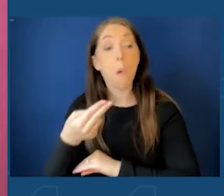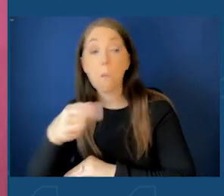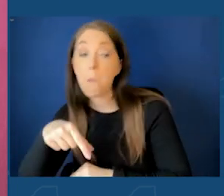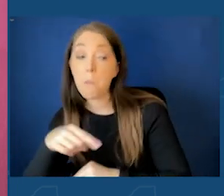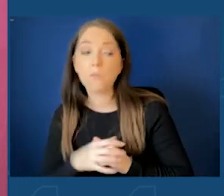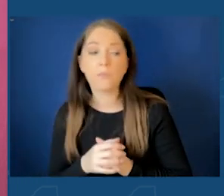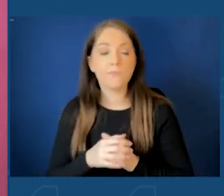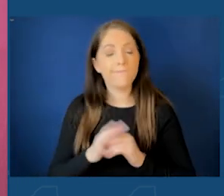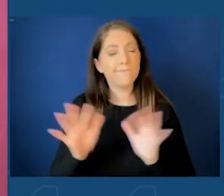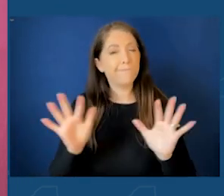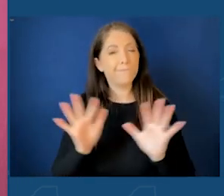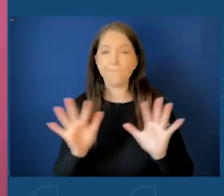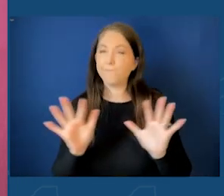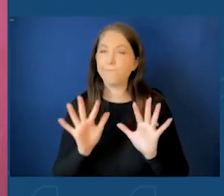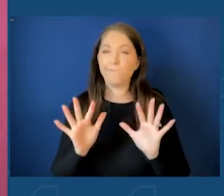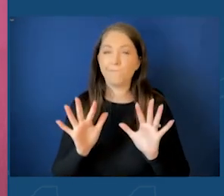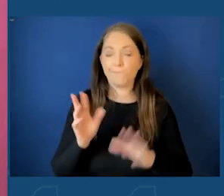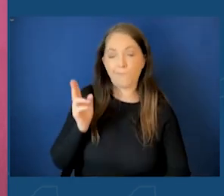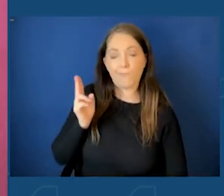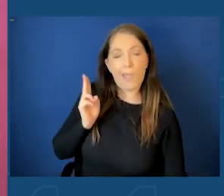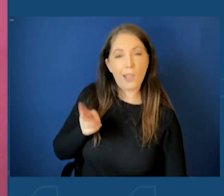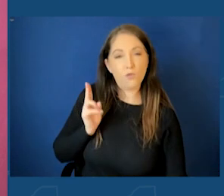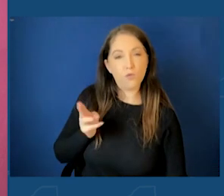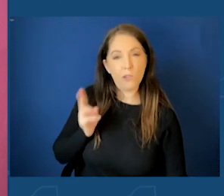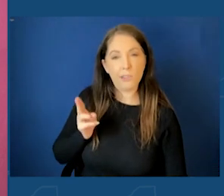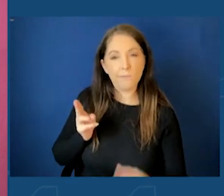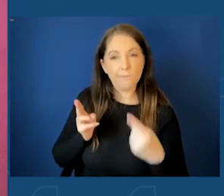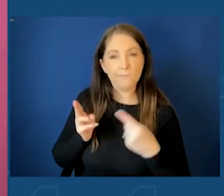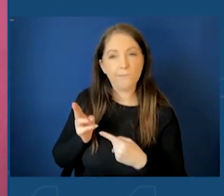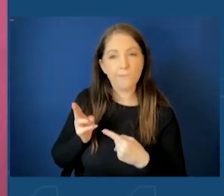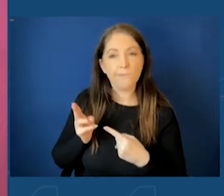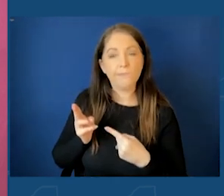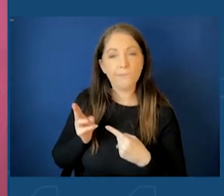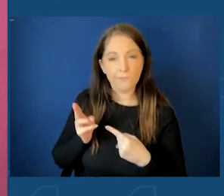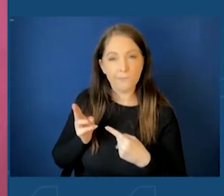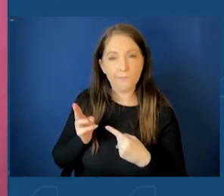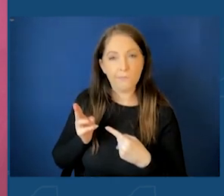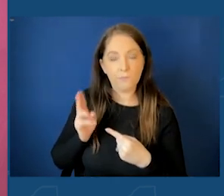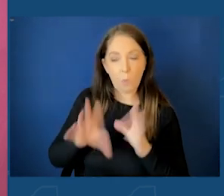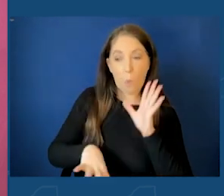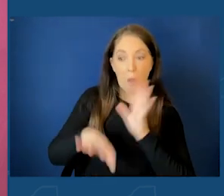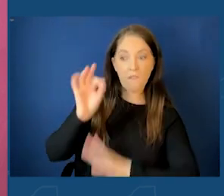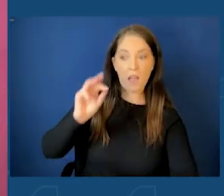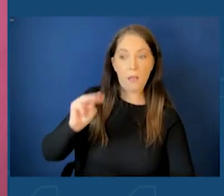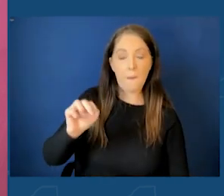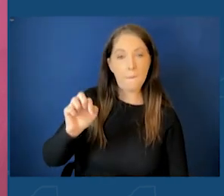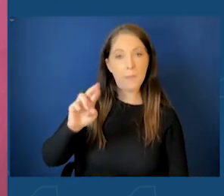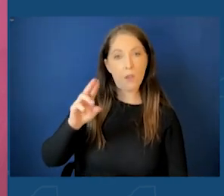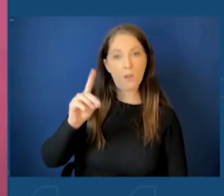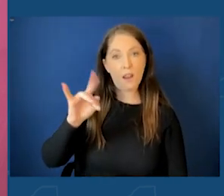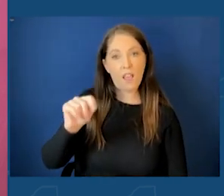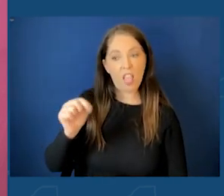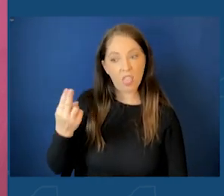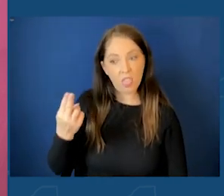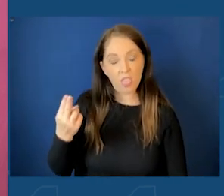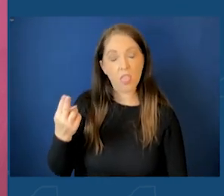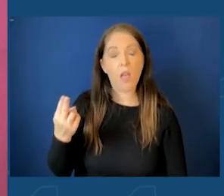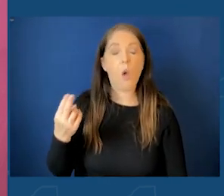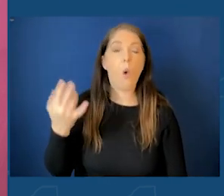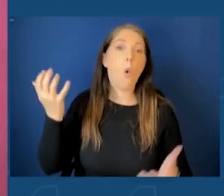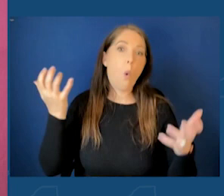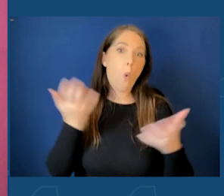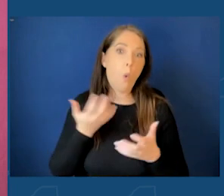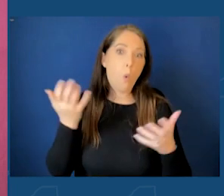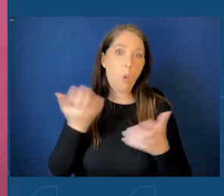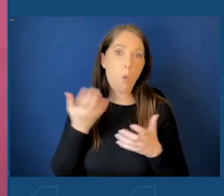history and we found Meredith, it was a fait